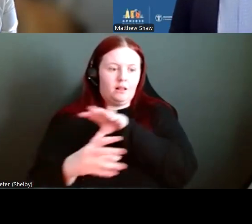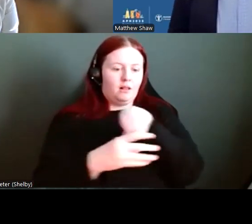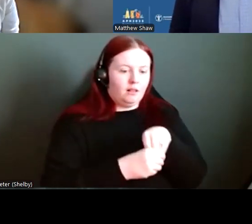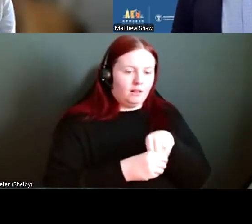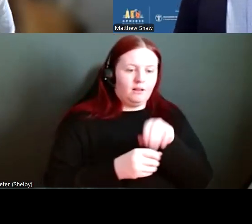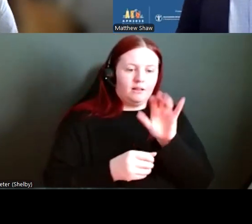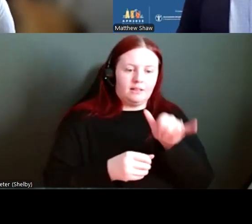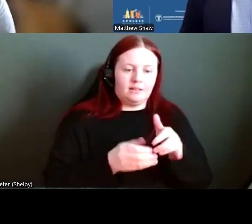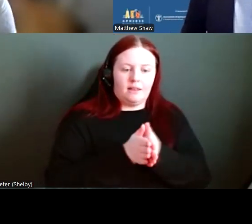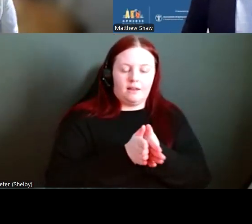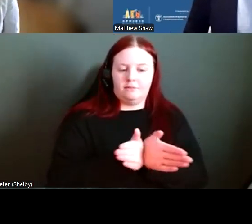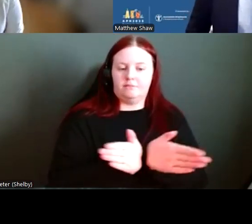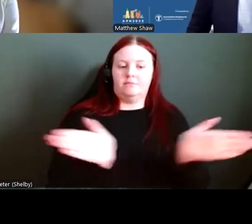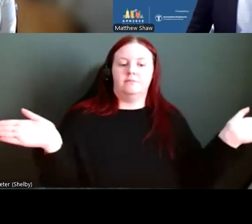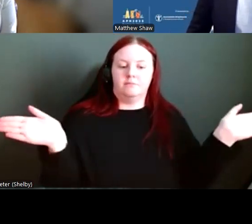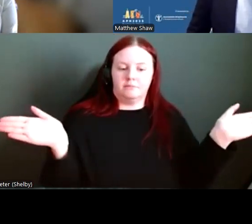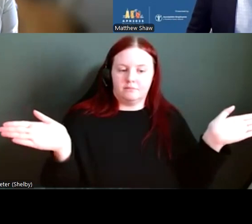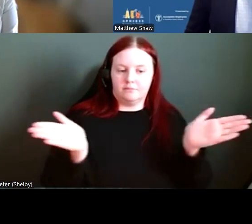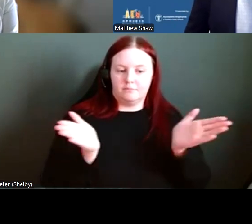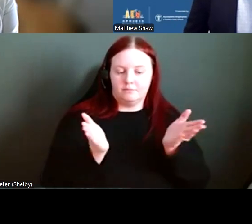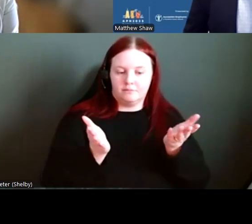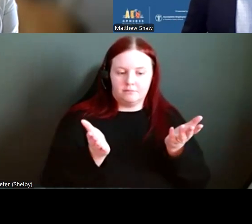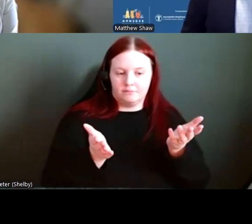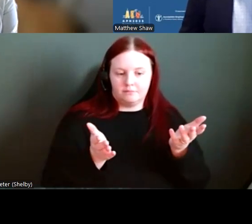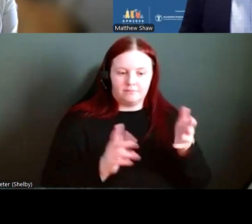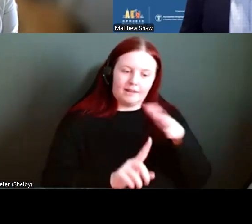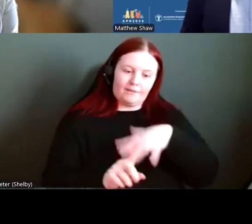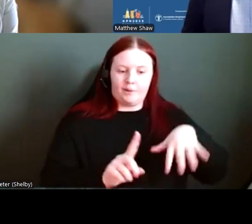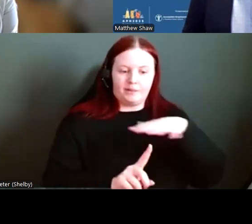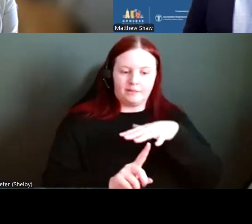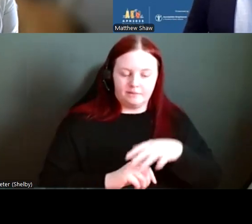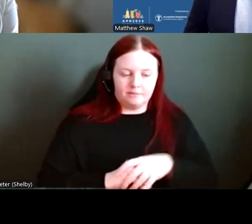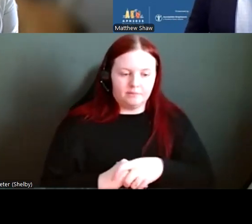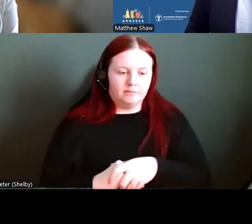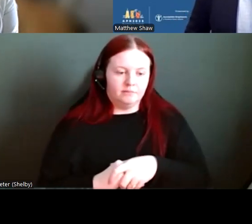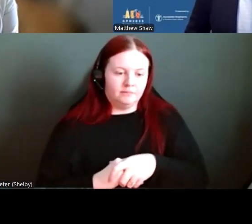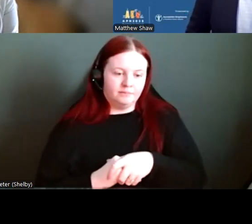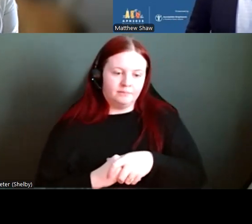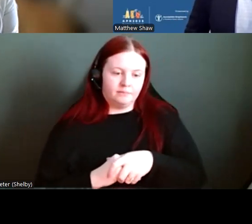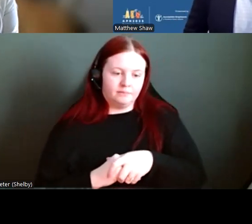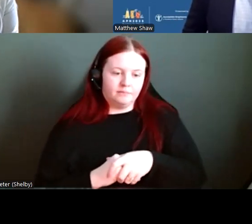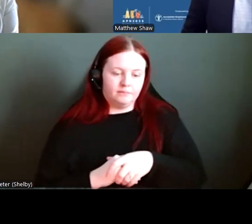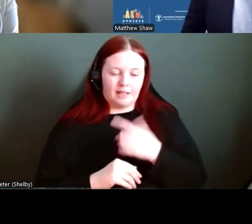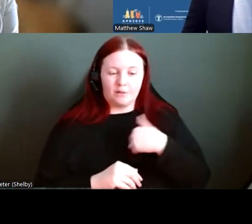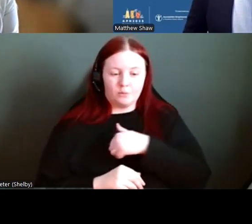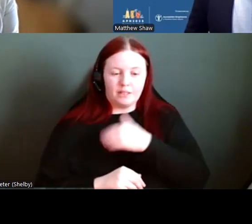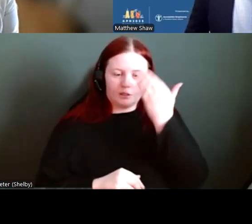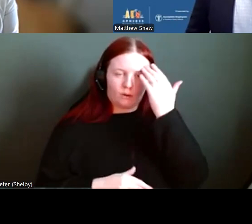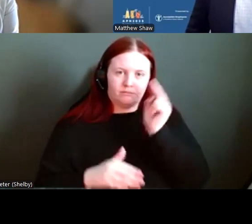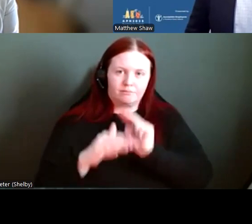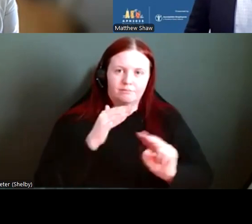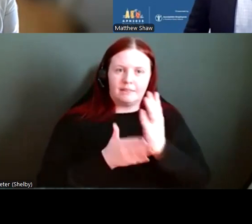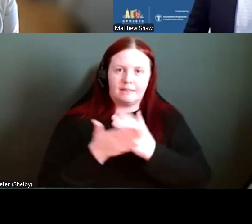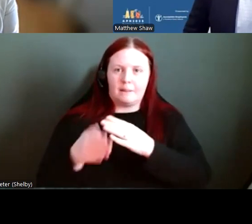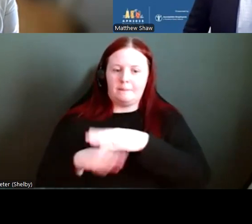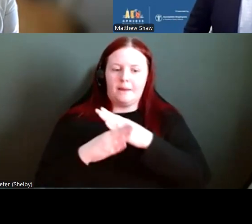wider environment that we're in. And, we all know what a lot of those barriers could be. The idea that